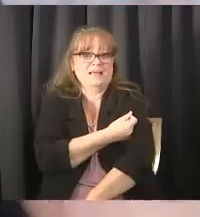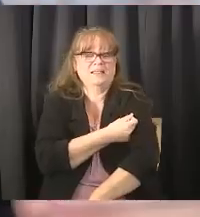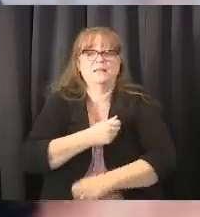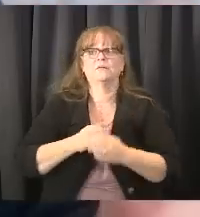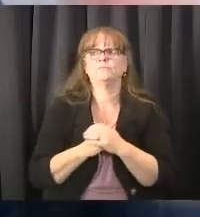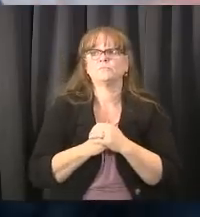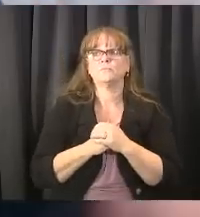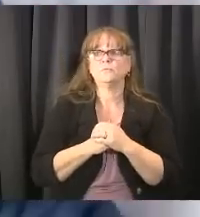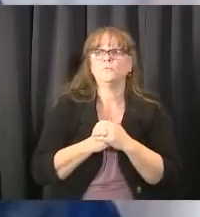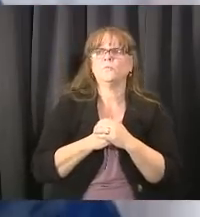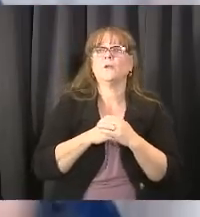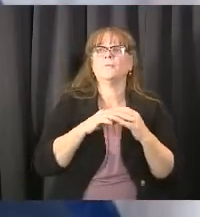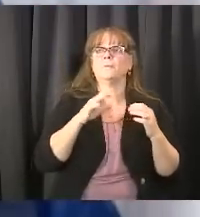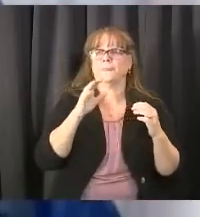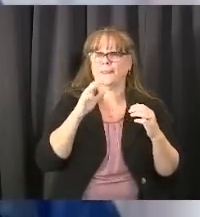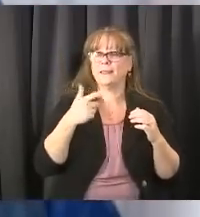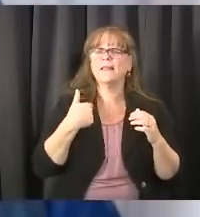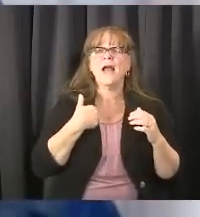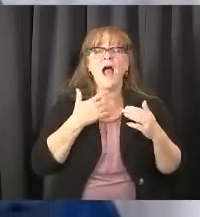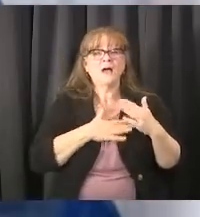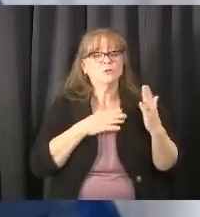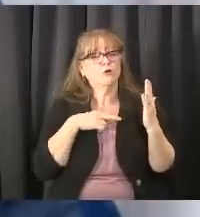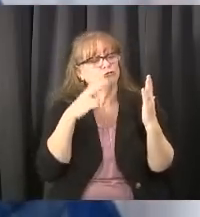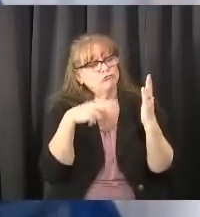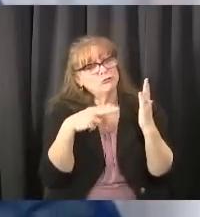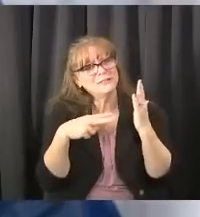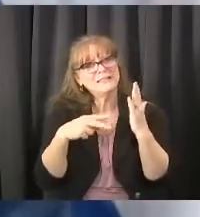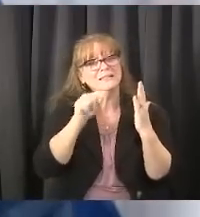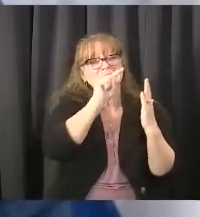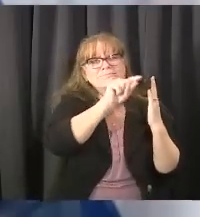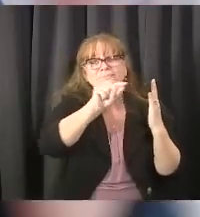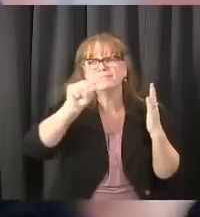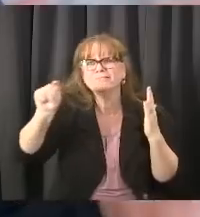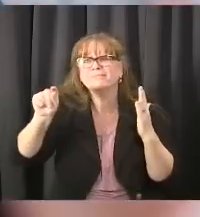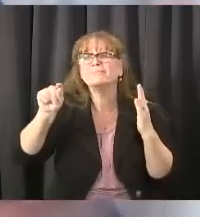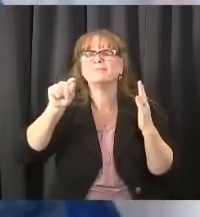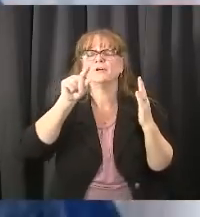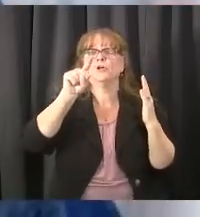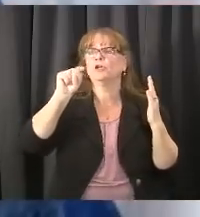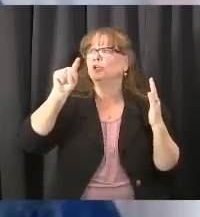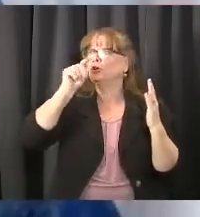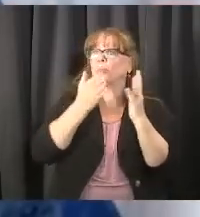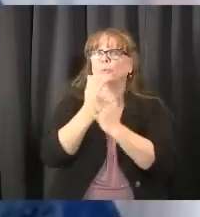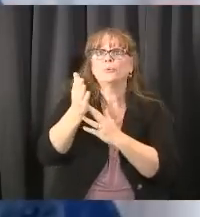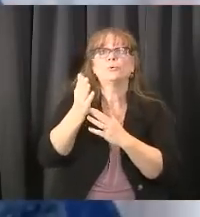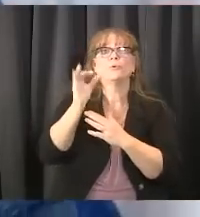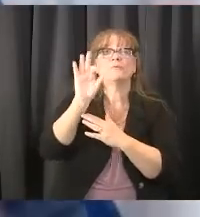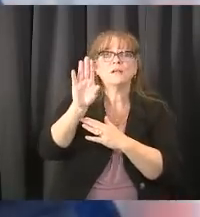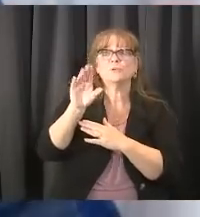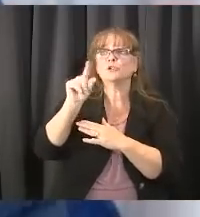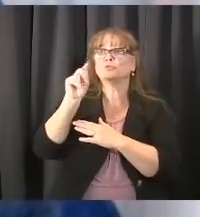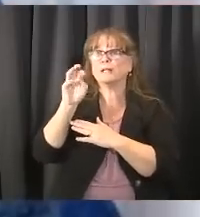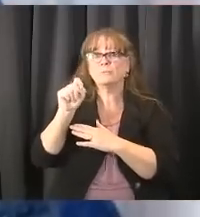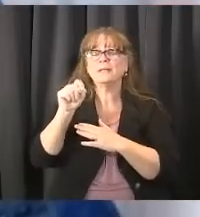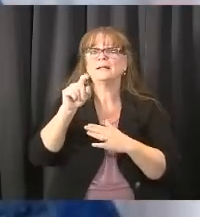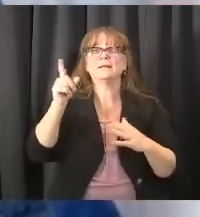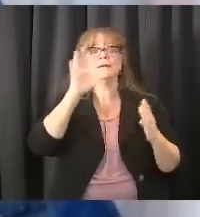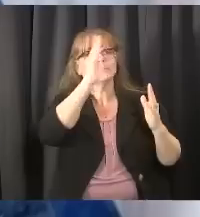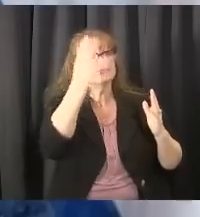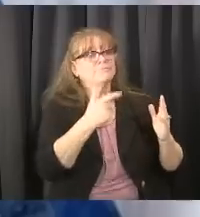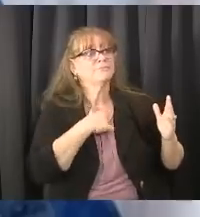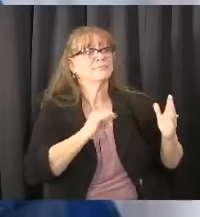I'm 72, I got the shot, or my mom's 86 and she got the vaccine. You don't know the joy that brings me. And of course, it brings to their